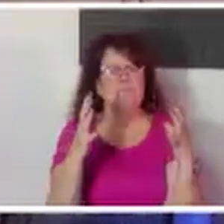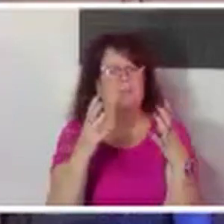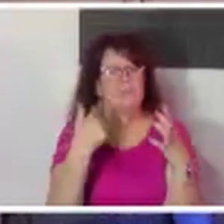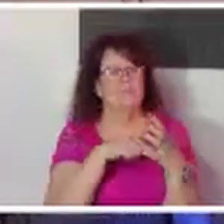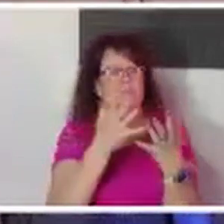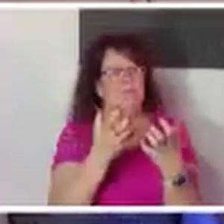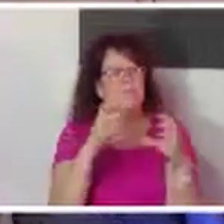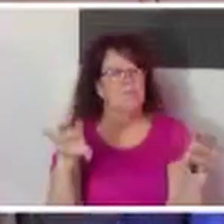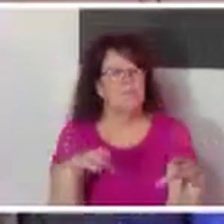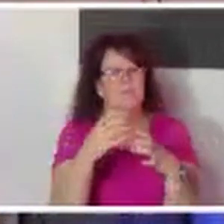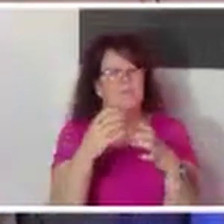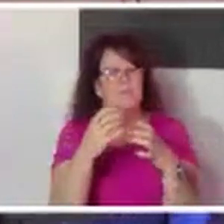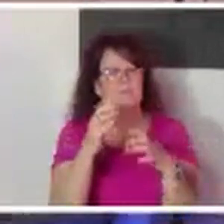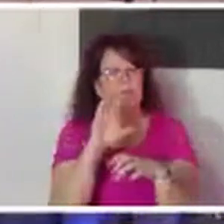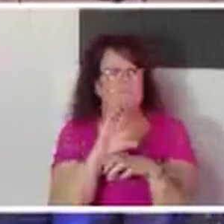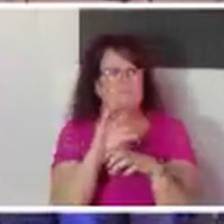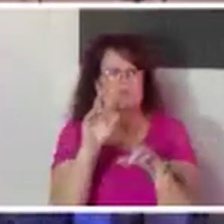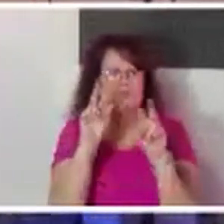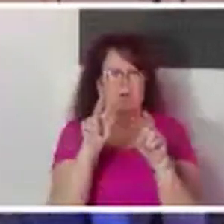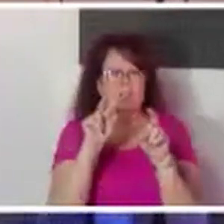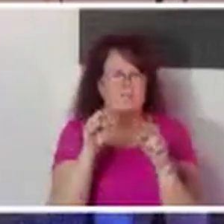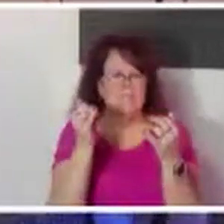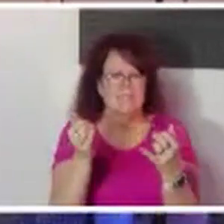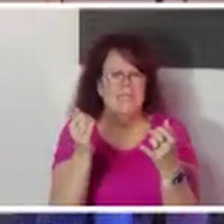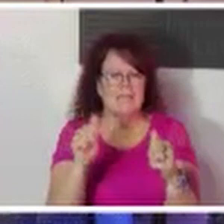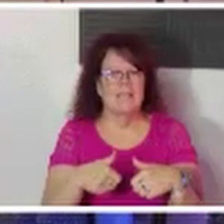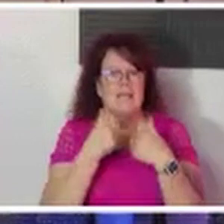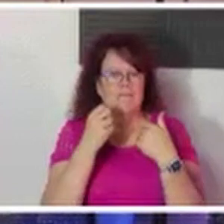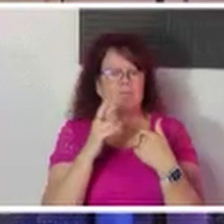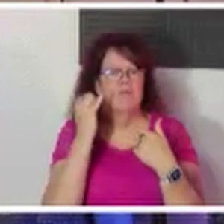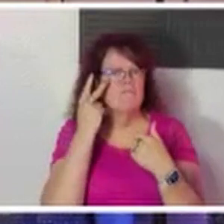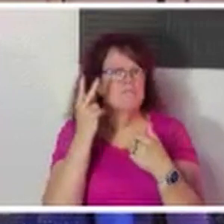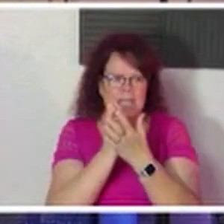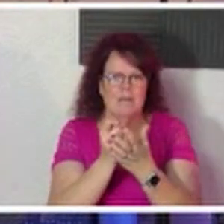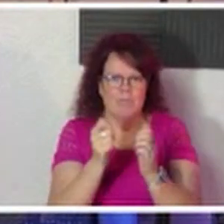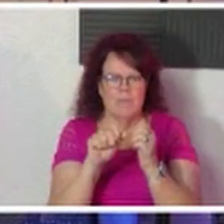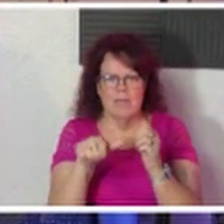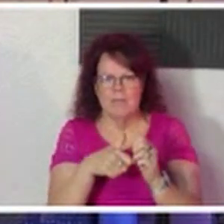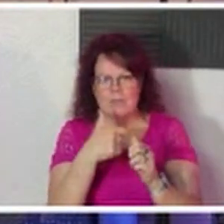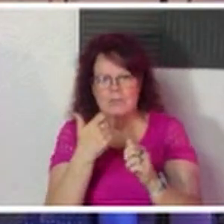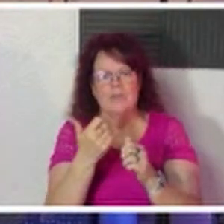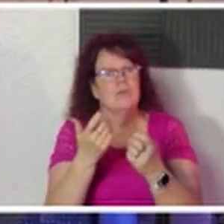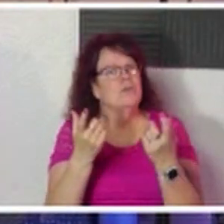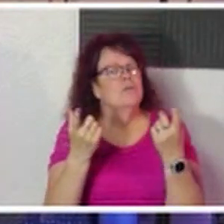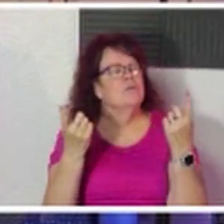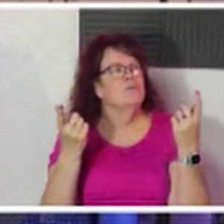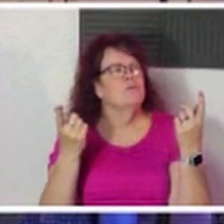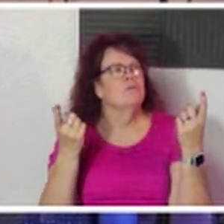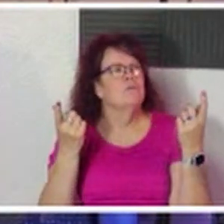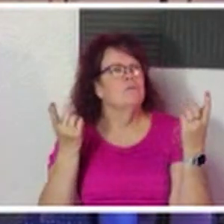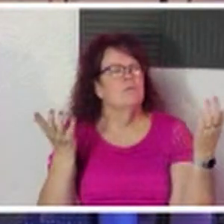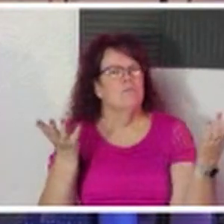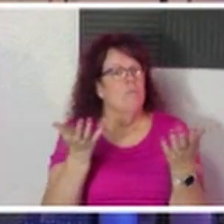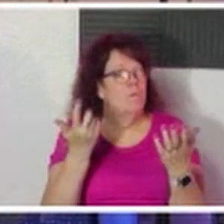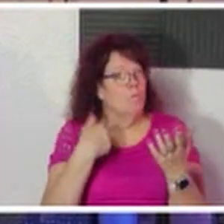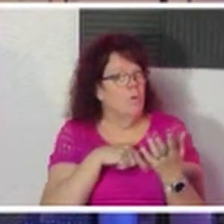want to do, Simplicity, if you're watching this today live or if you see it later. So what we want to do is we have